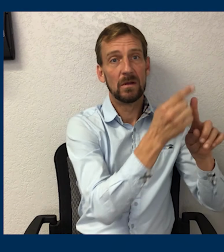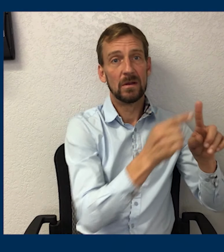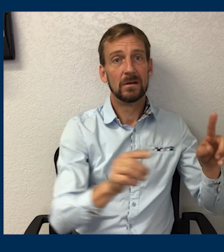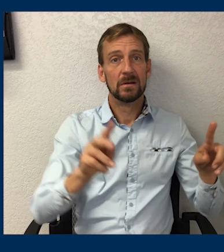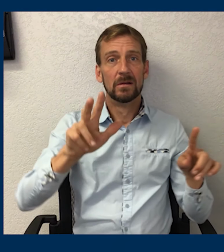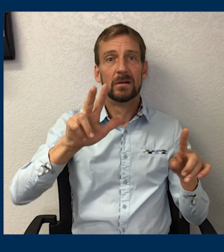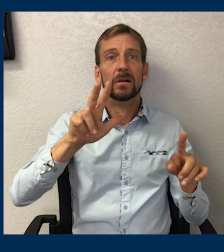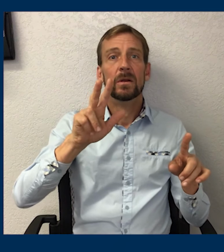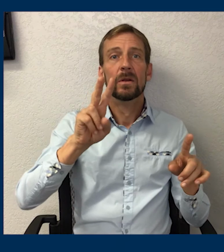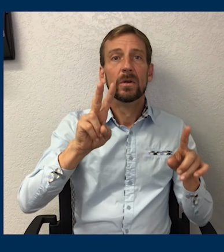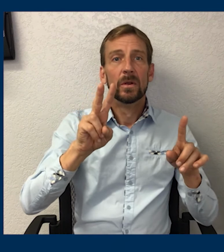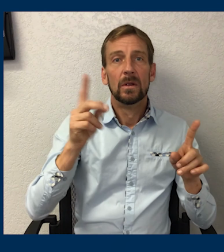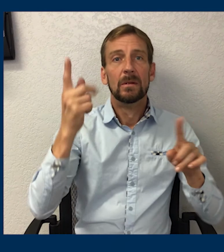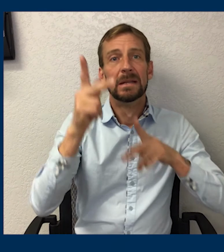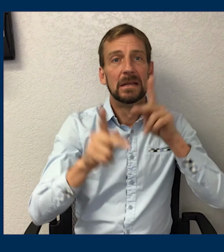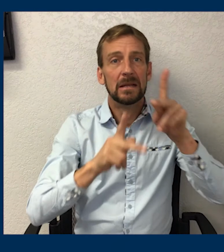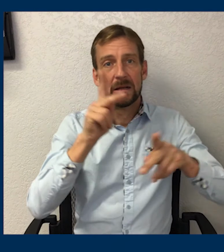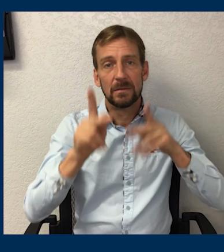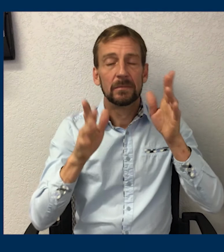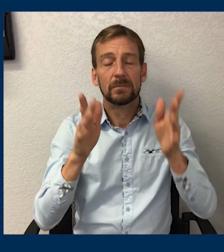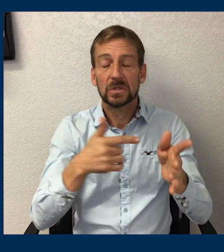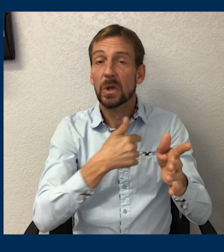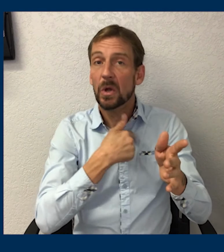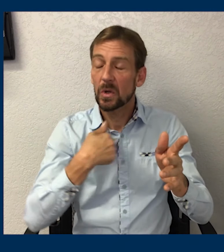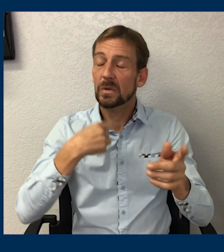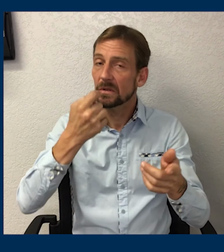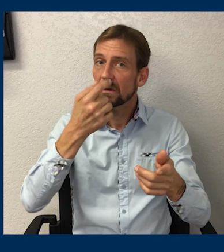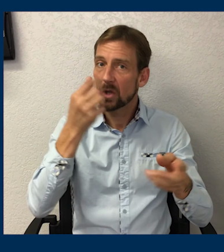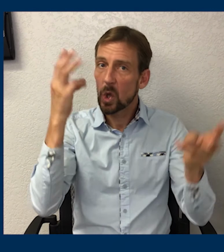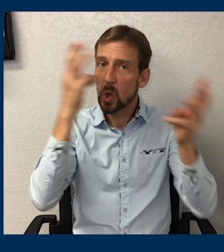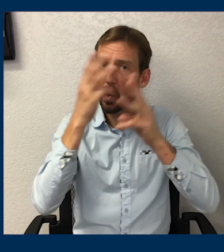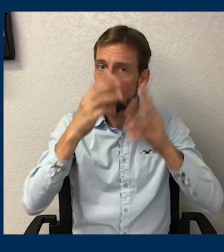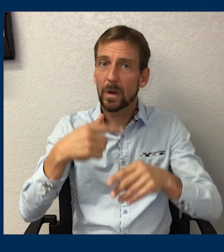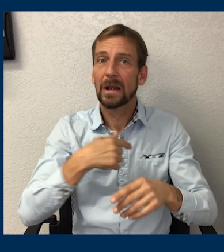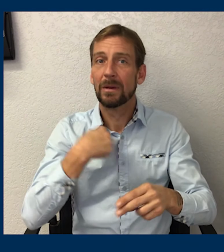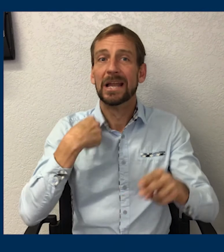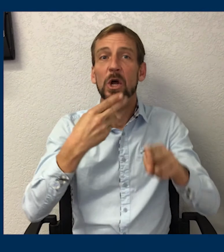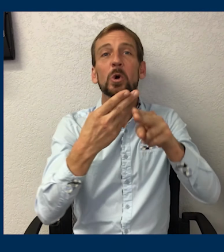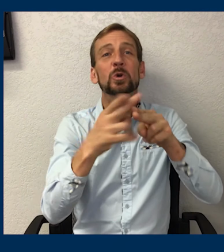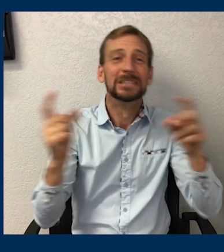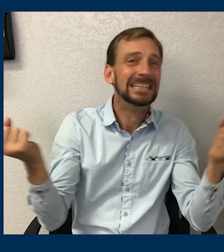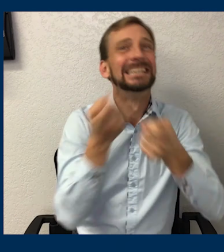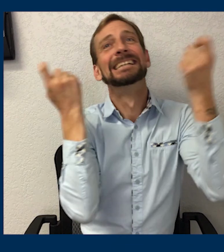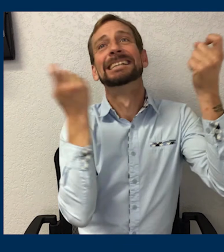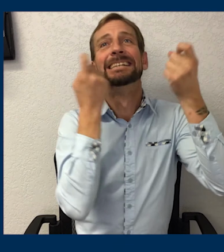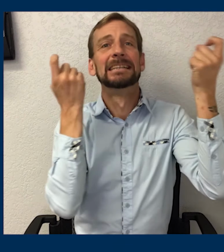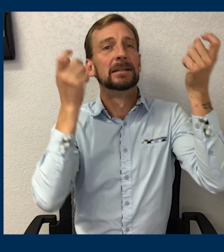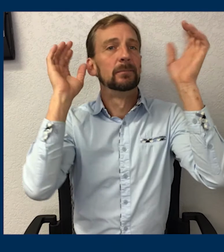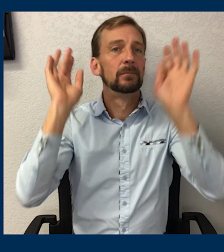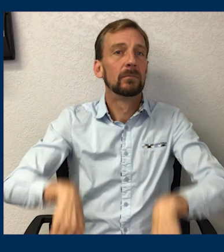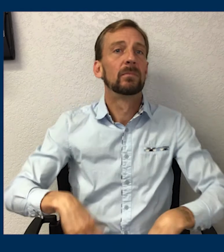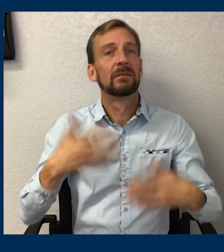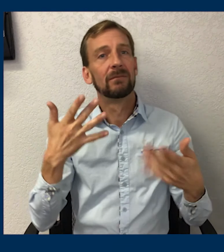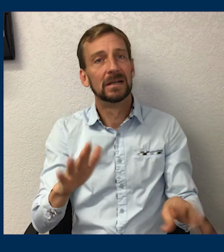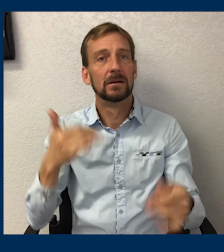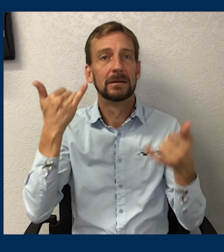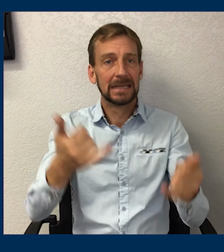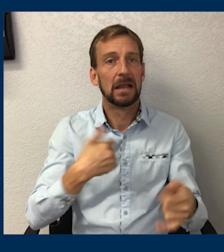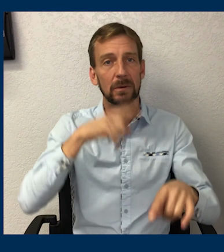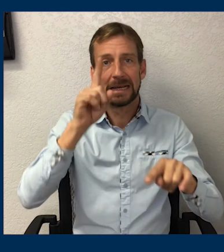32. So we are worried. The celebration was rather short-lived, and just reminded us that we